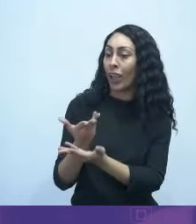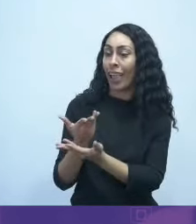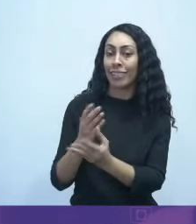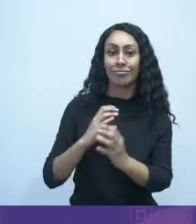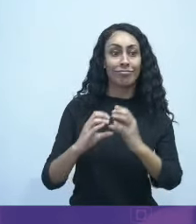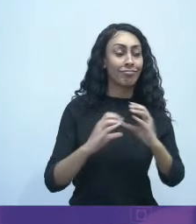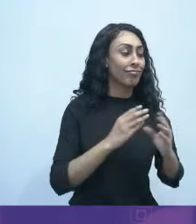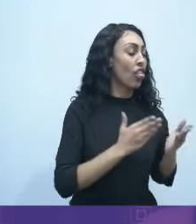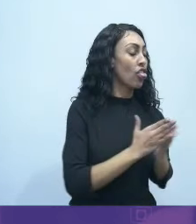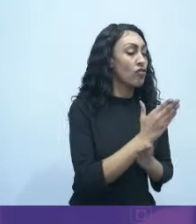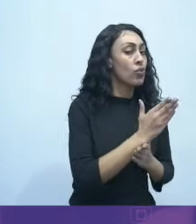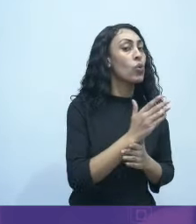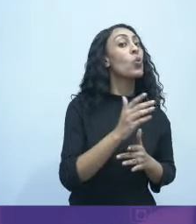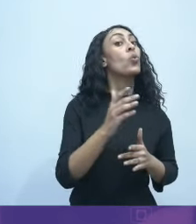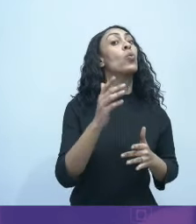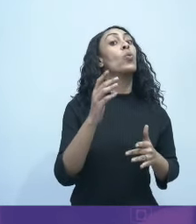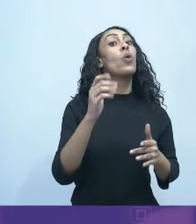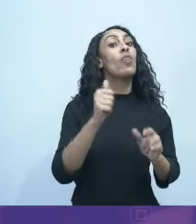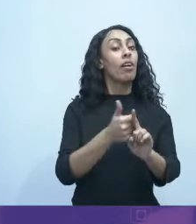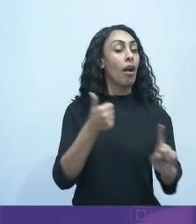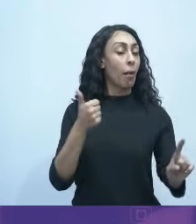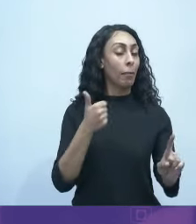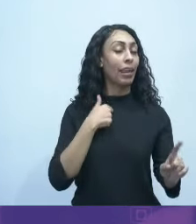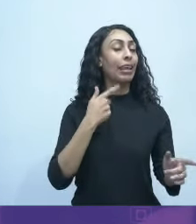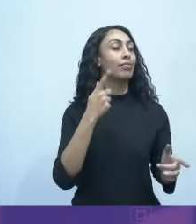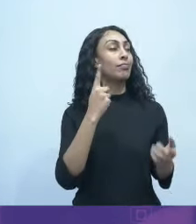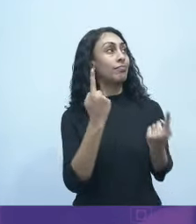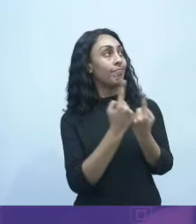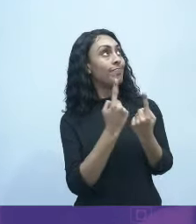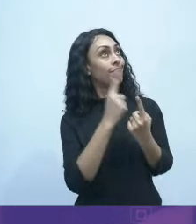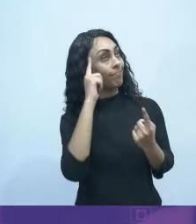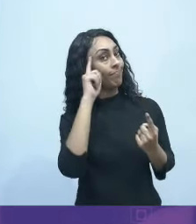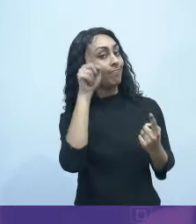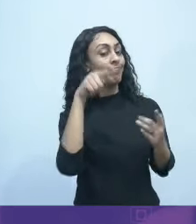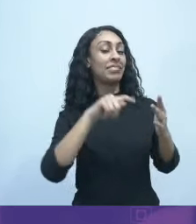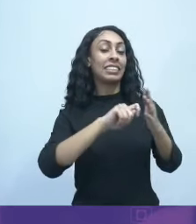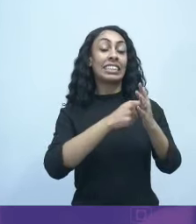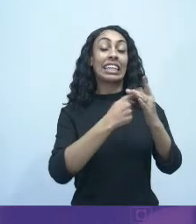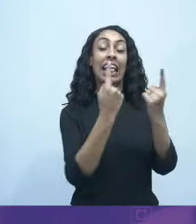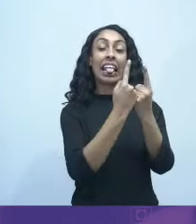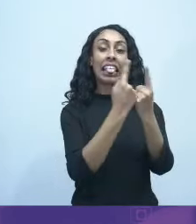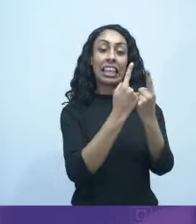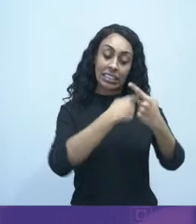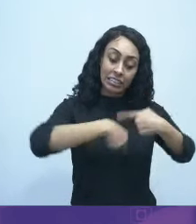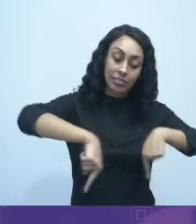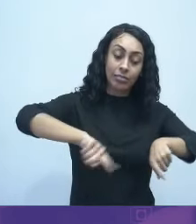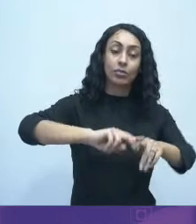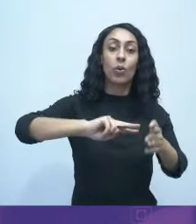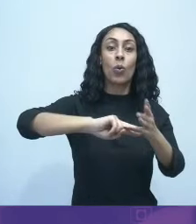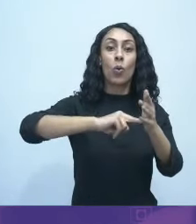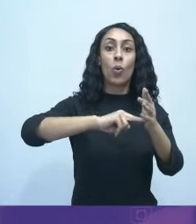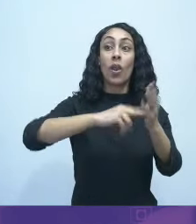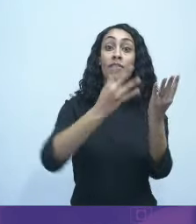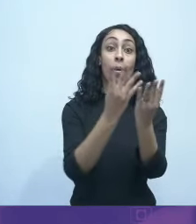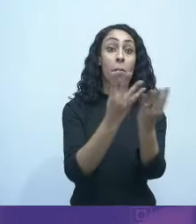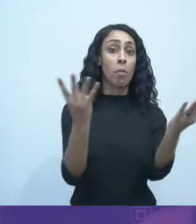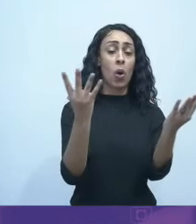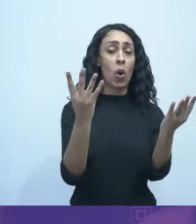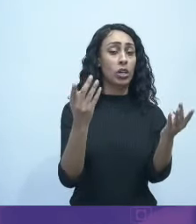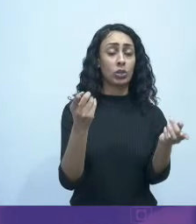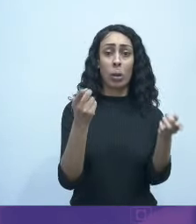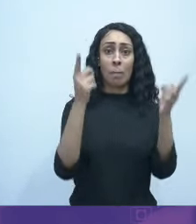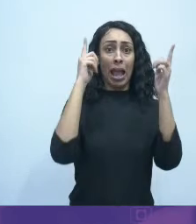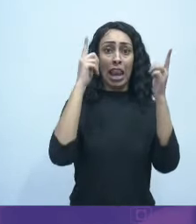I think one of the really key things for us is about our commitment through the process has been through the entire organisation, from board and senior management level right through